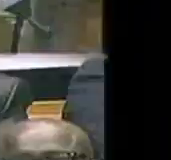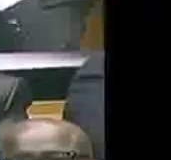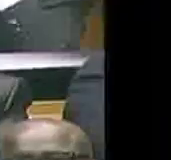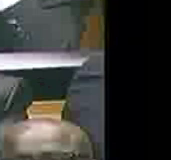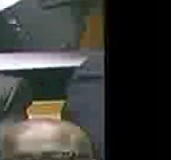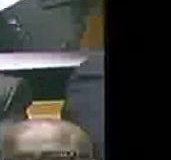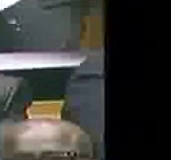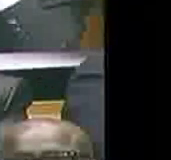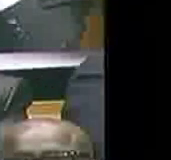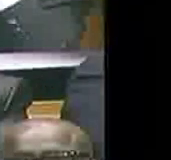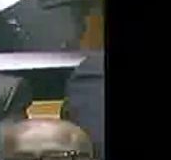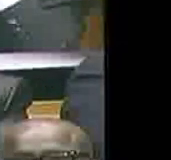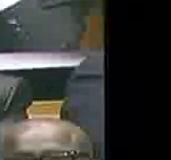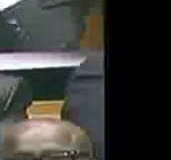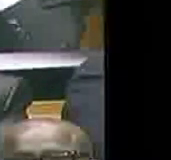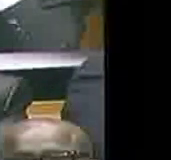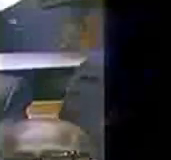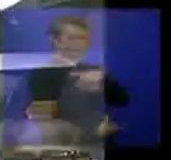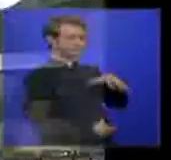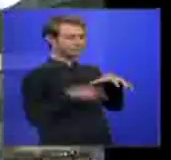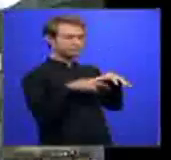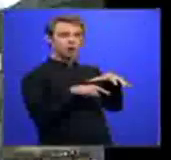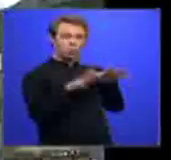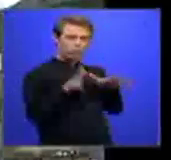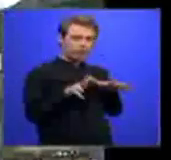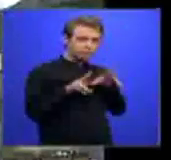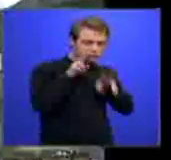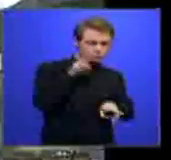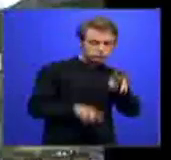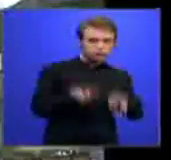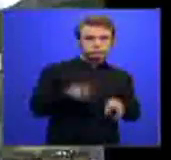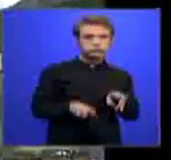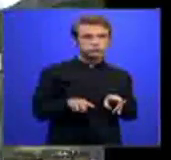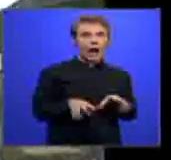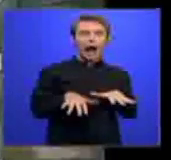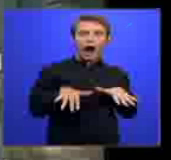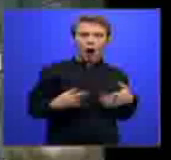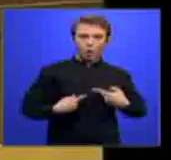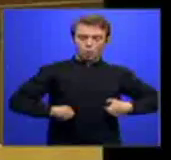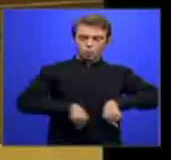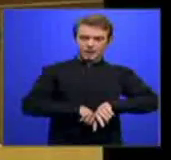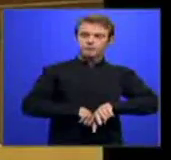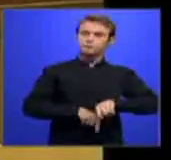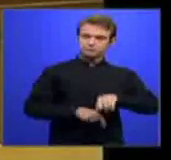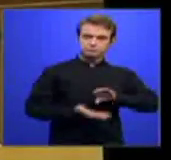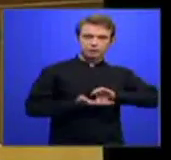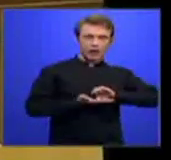The Commission will also assess the return on investments.